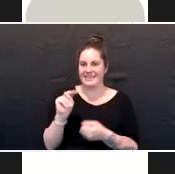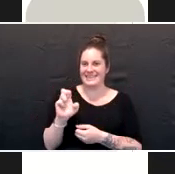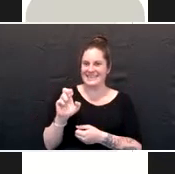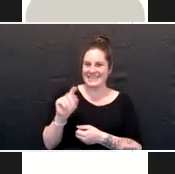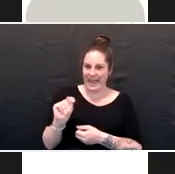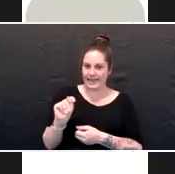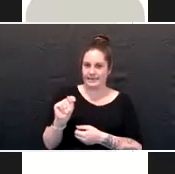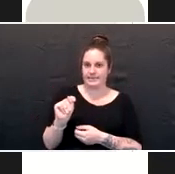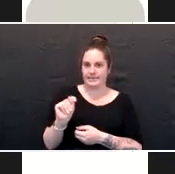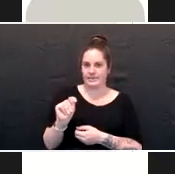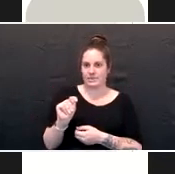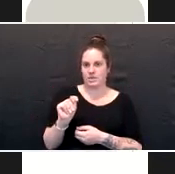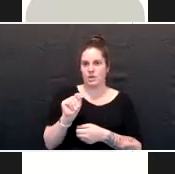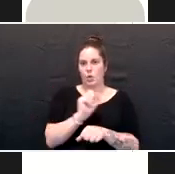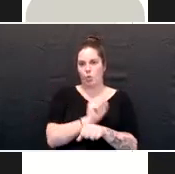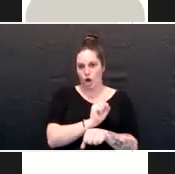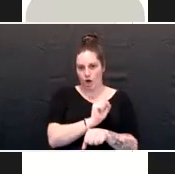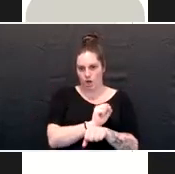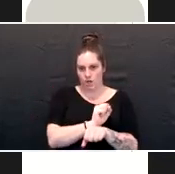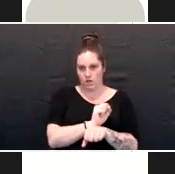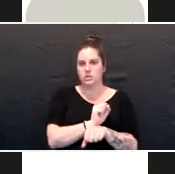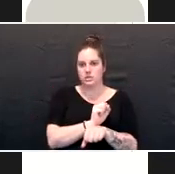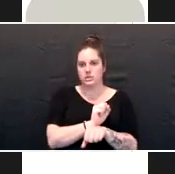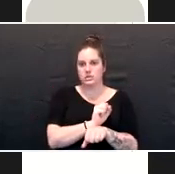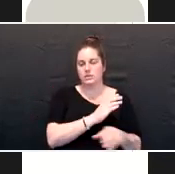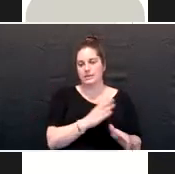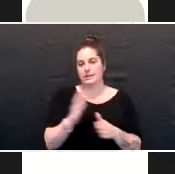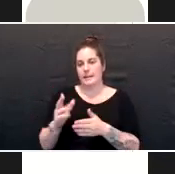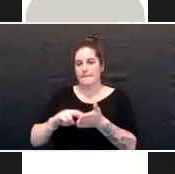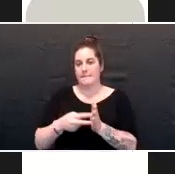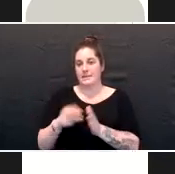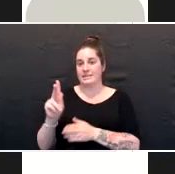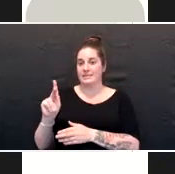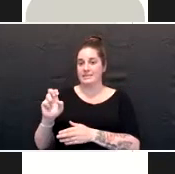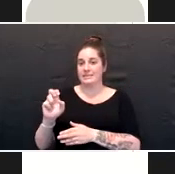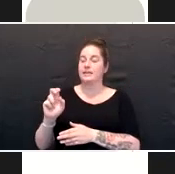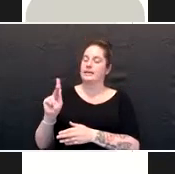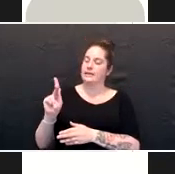on a system, its kinetic energy is going to change. Okay.